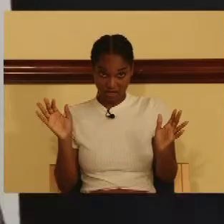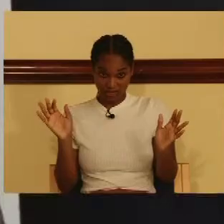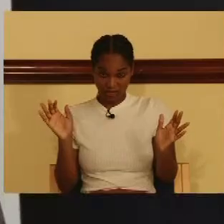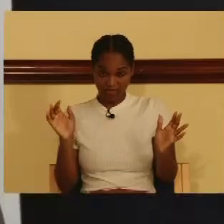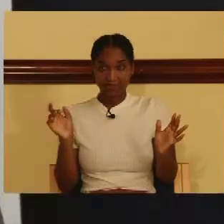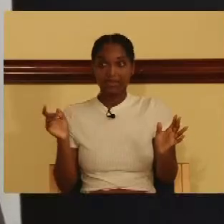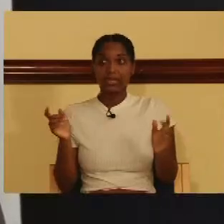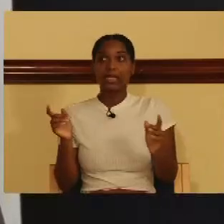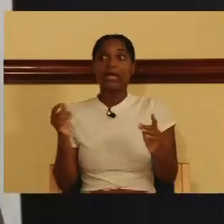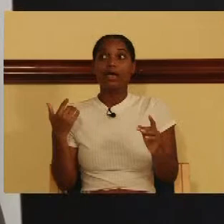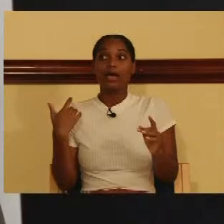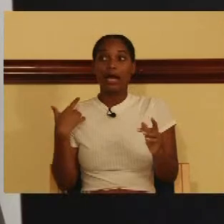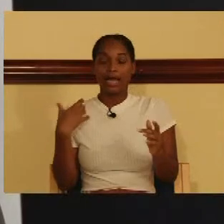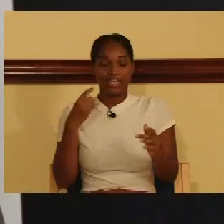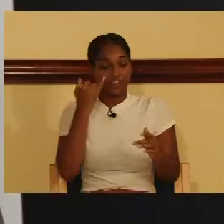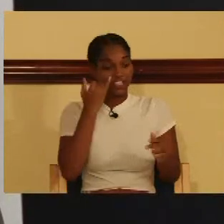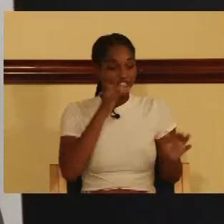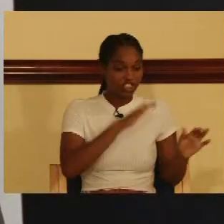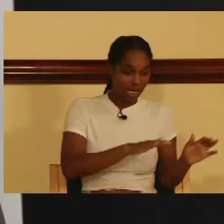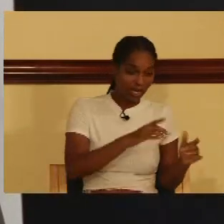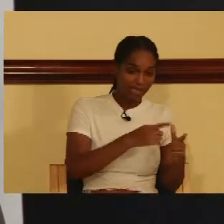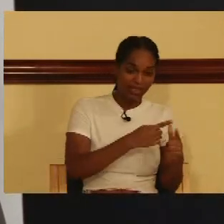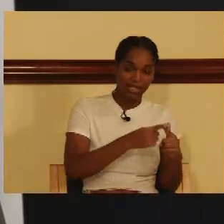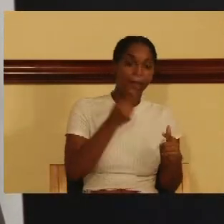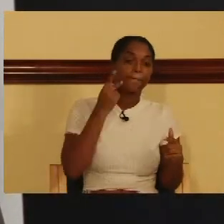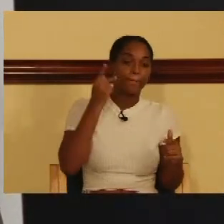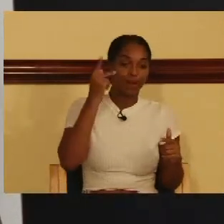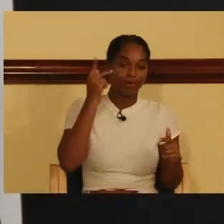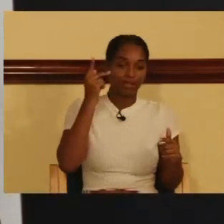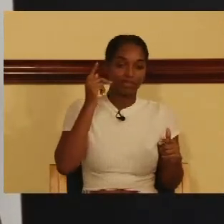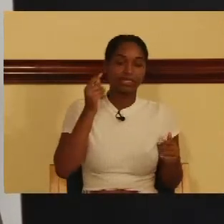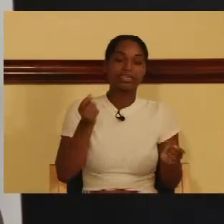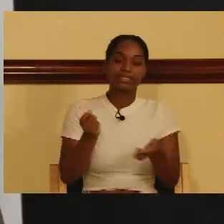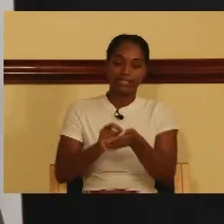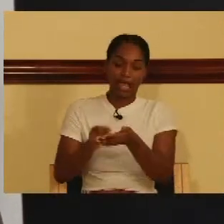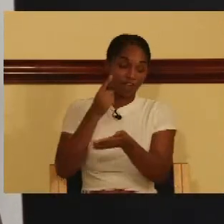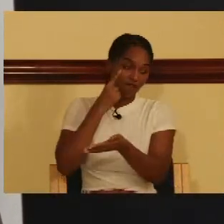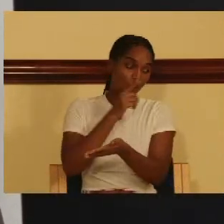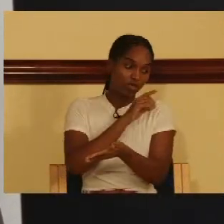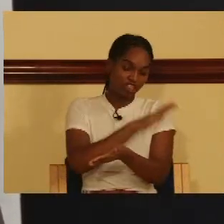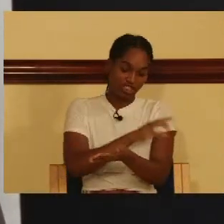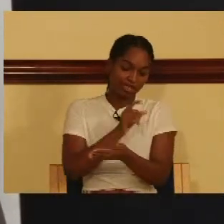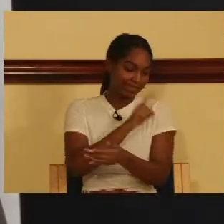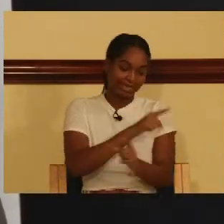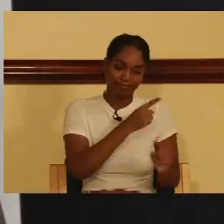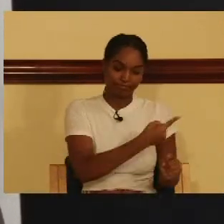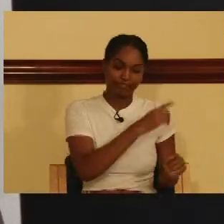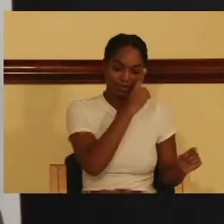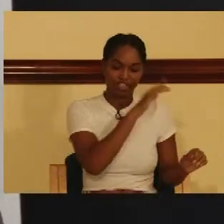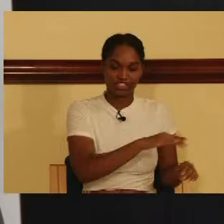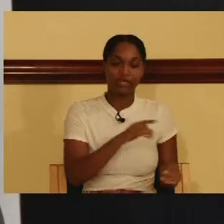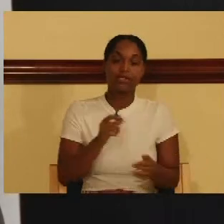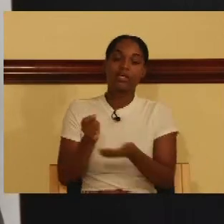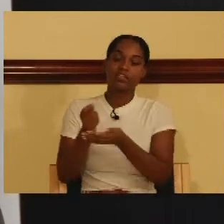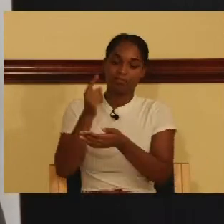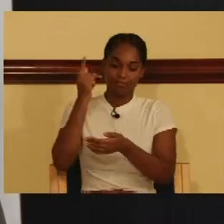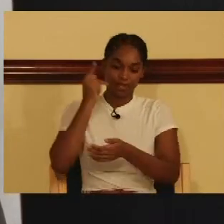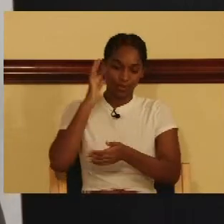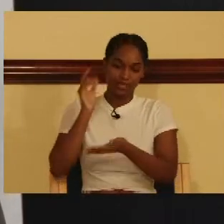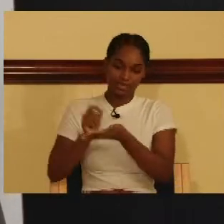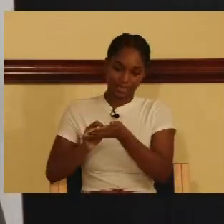the client, if it is a child, then the parent signs on behalf of the child stating that they are willing